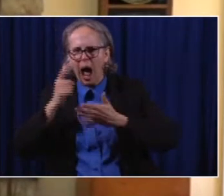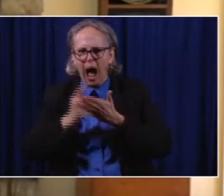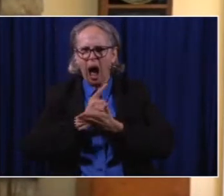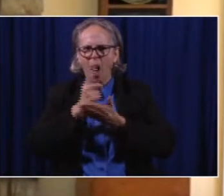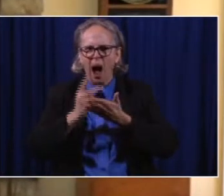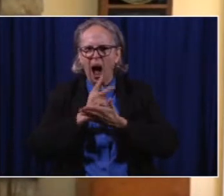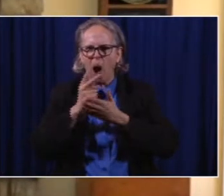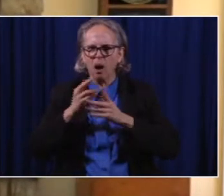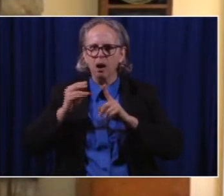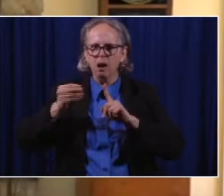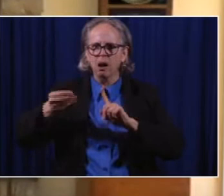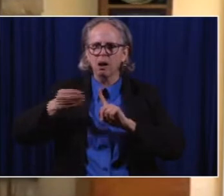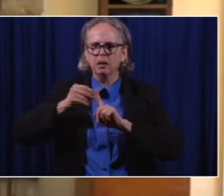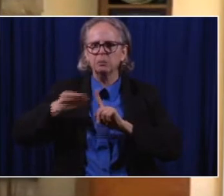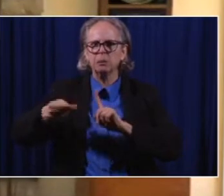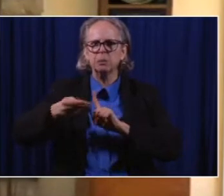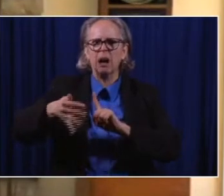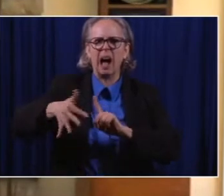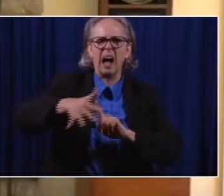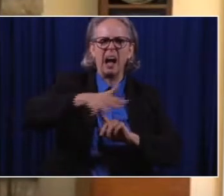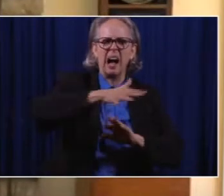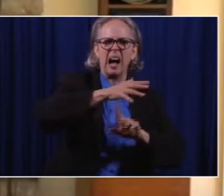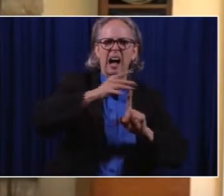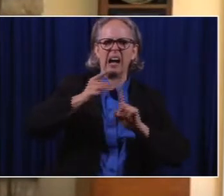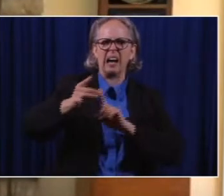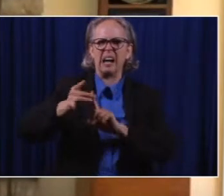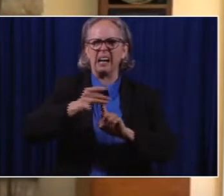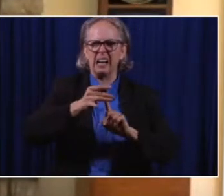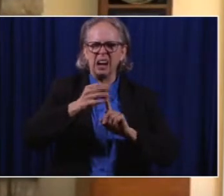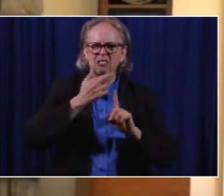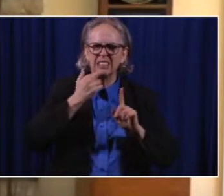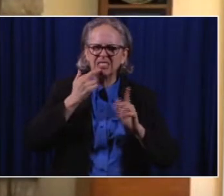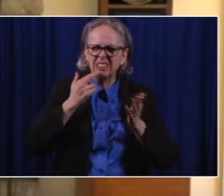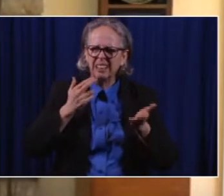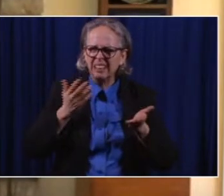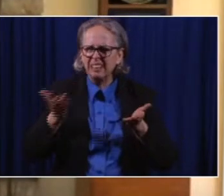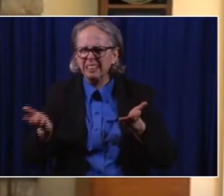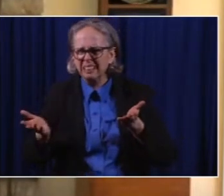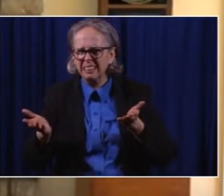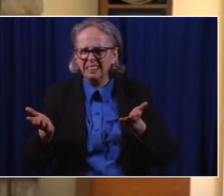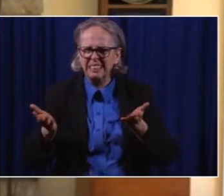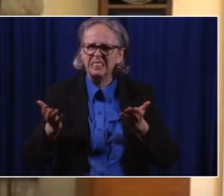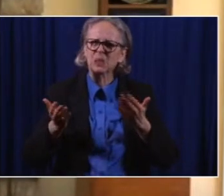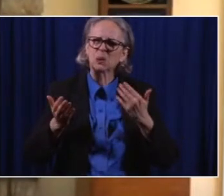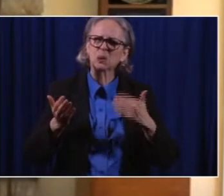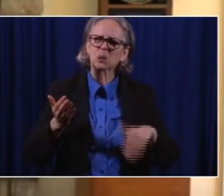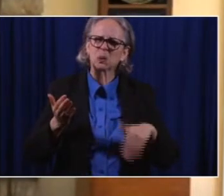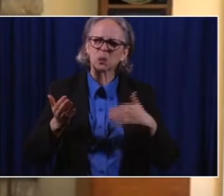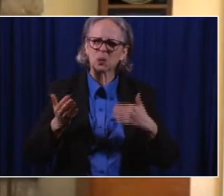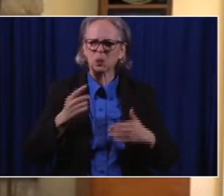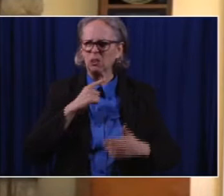with restaurants. So as you just try to logically analyze this, we're not trying to pick on bars